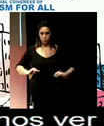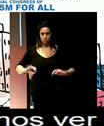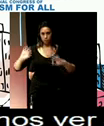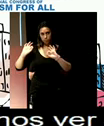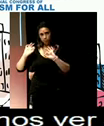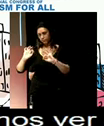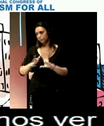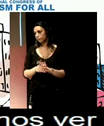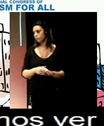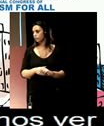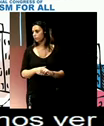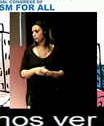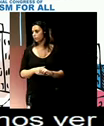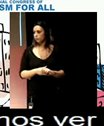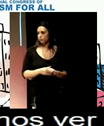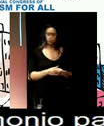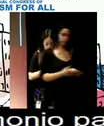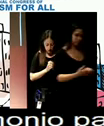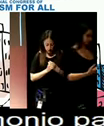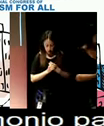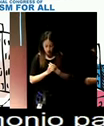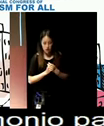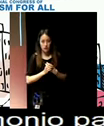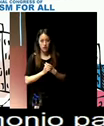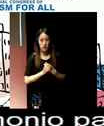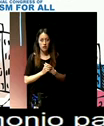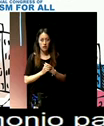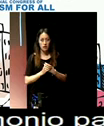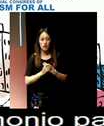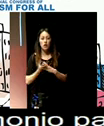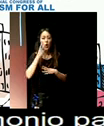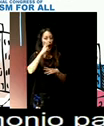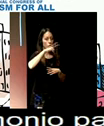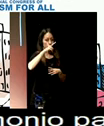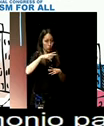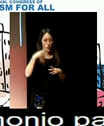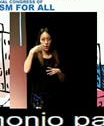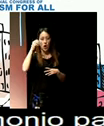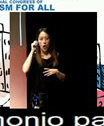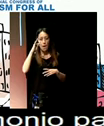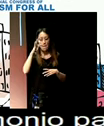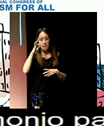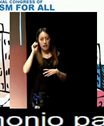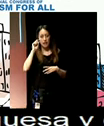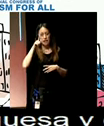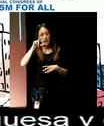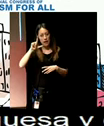And at last the Batalha Council Museum, that it was recognized as the best